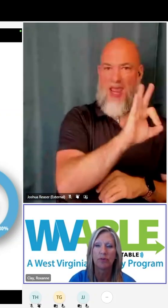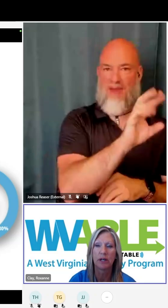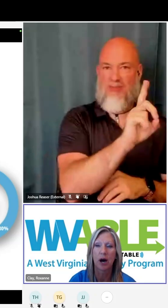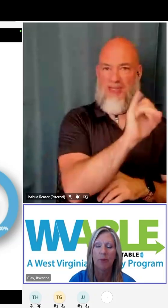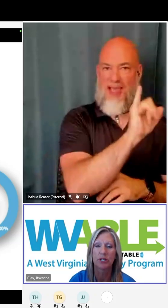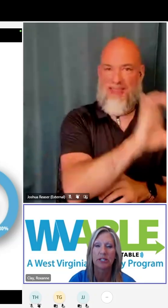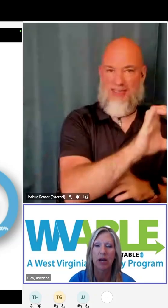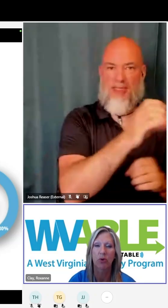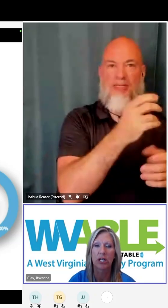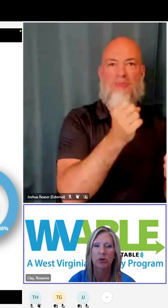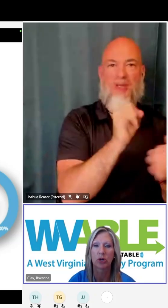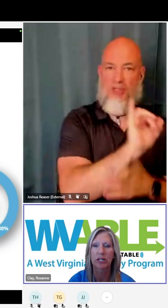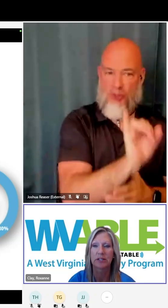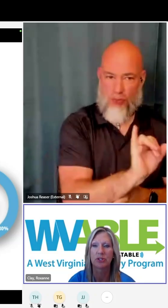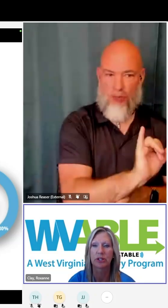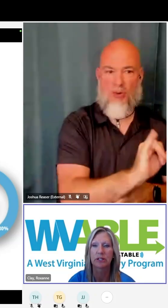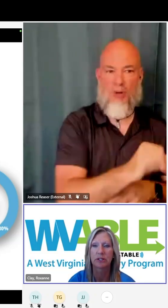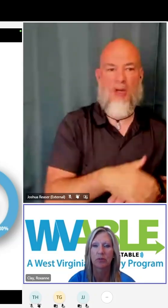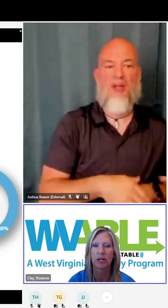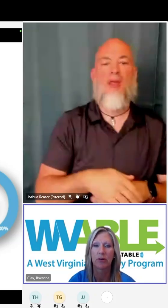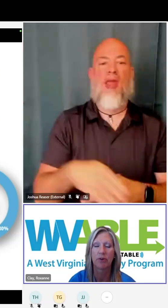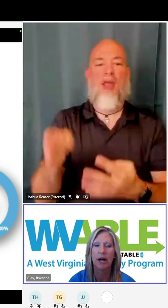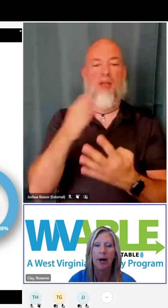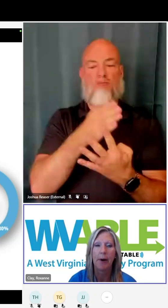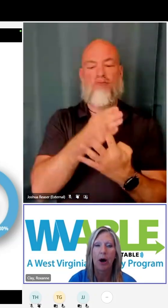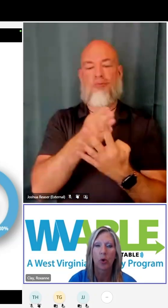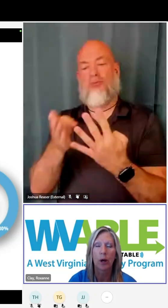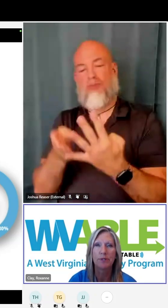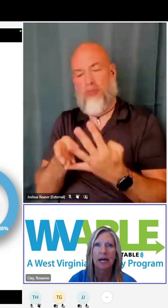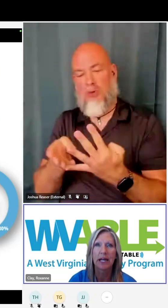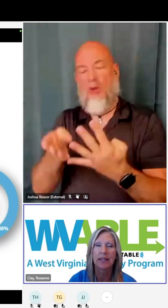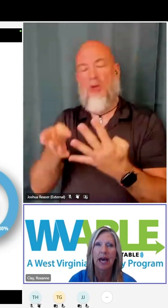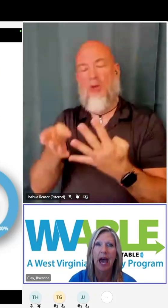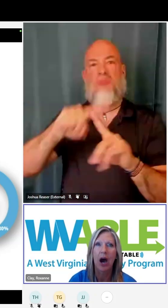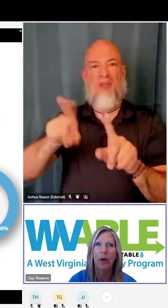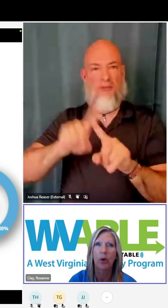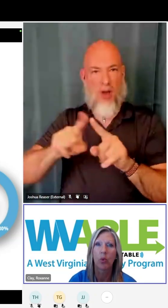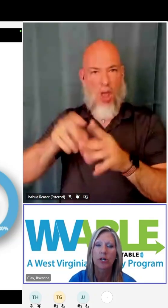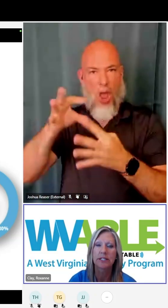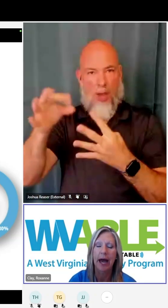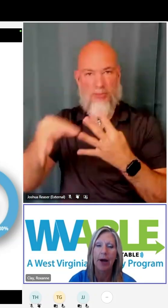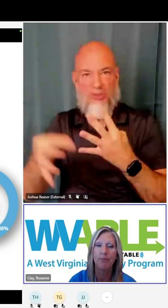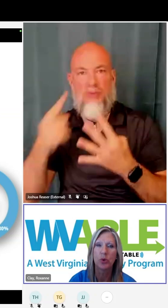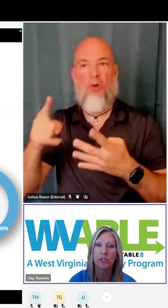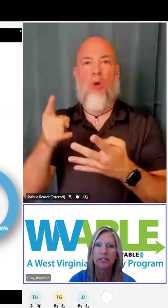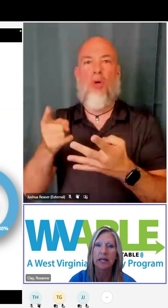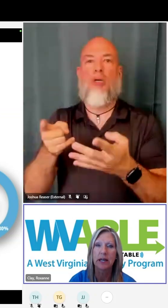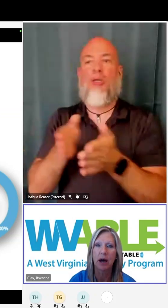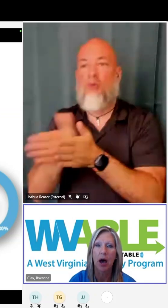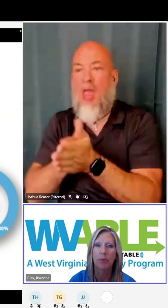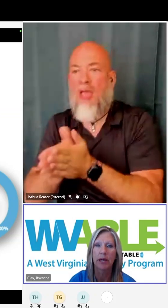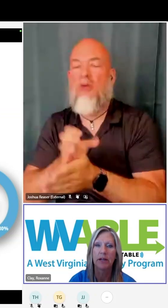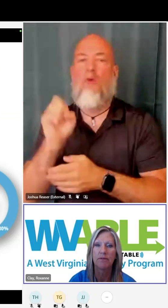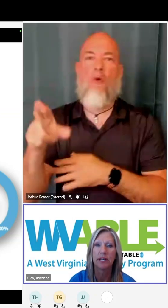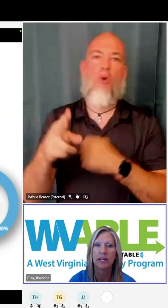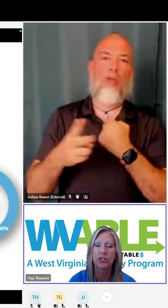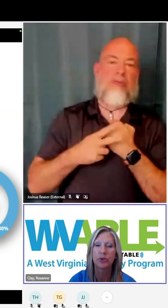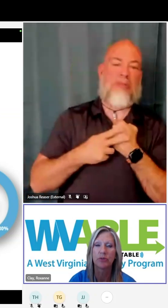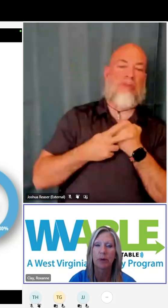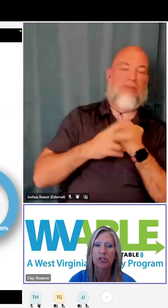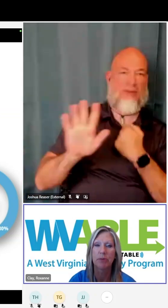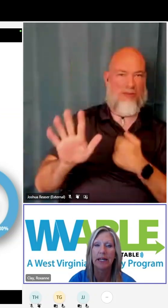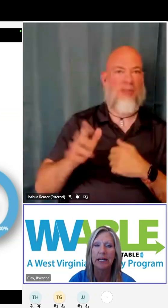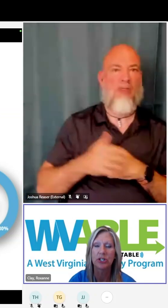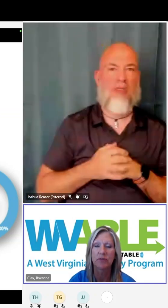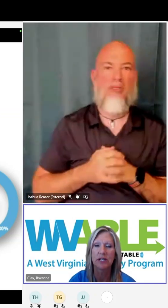Vanguard mutual fund options that range from aggressive to conservative. On our website at the How It Works tab, you will see